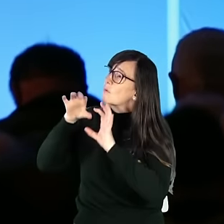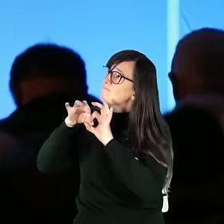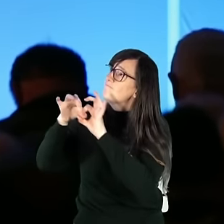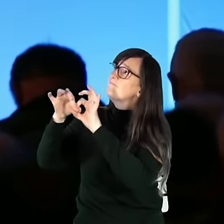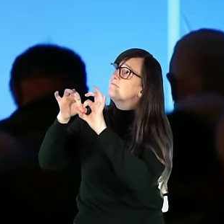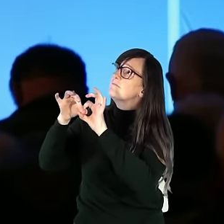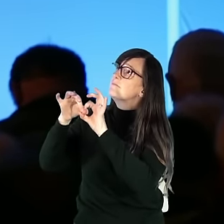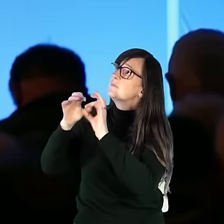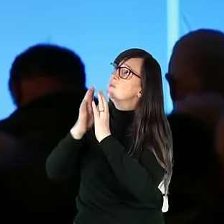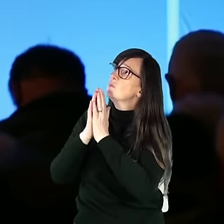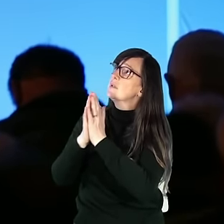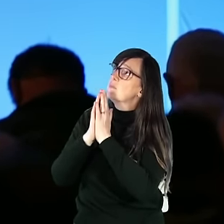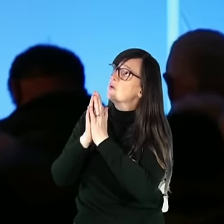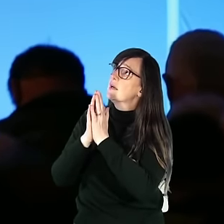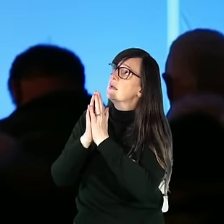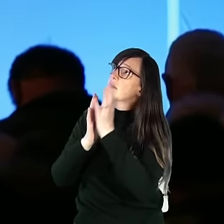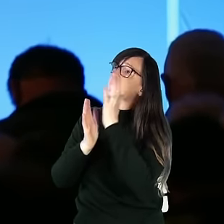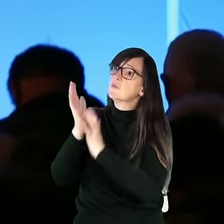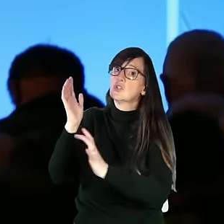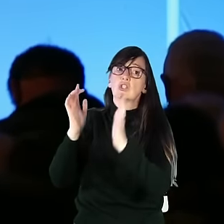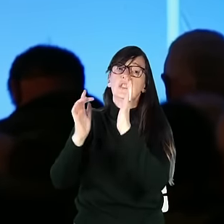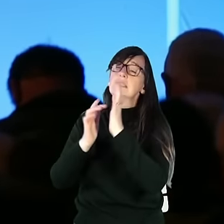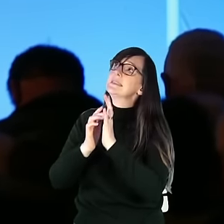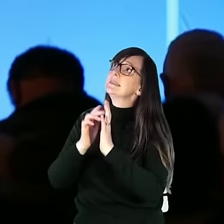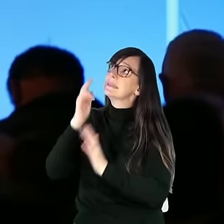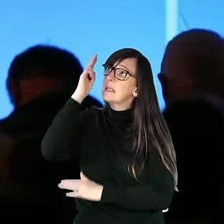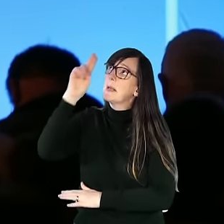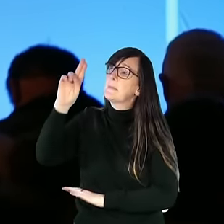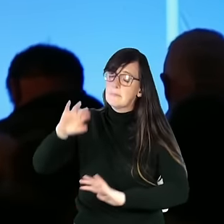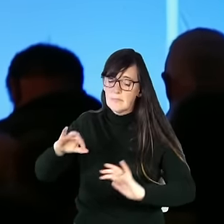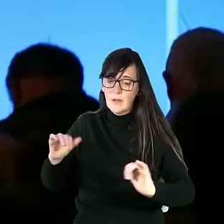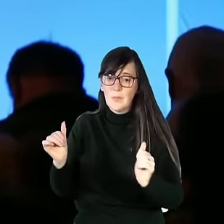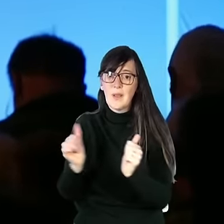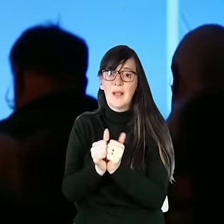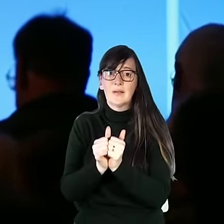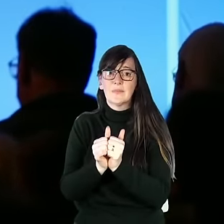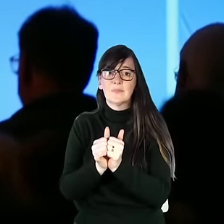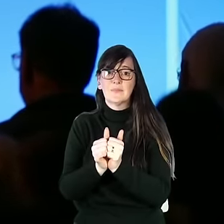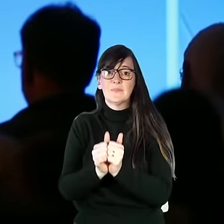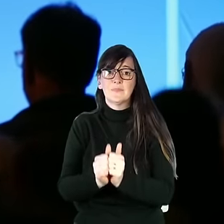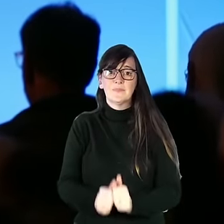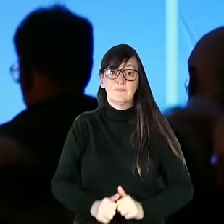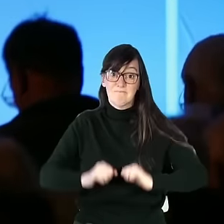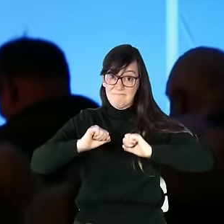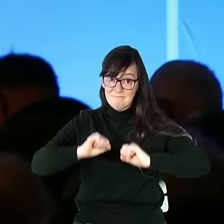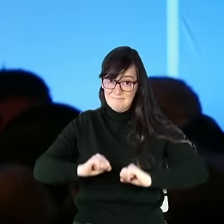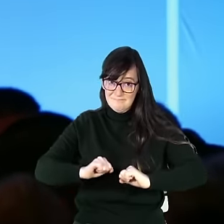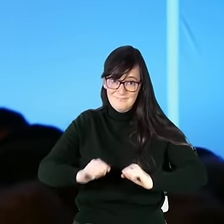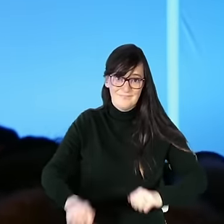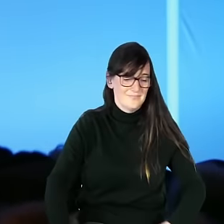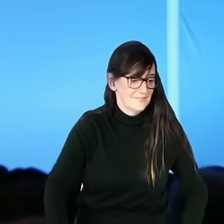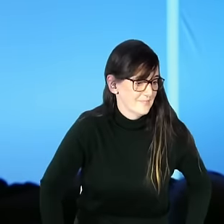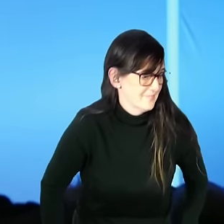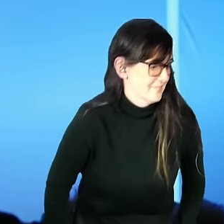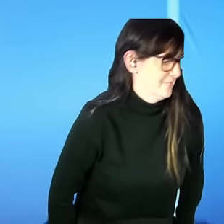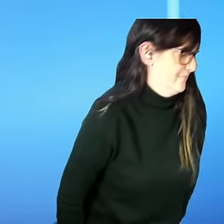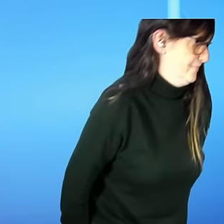And so we pray this for Christ's sake. Amen. Please take your seats.